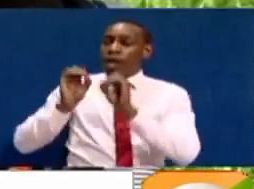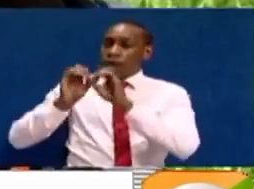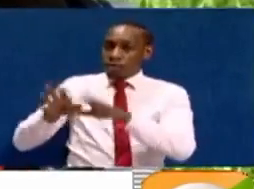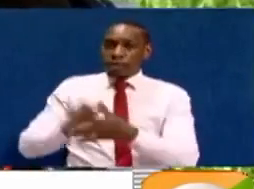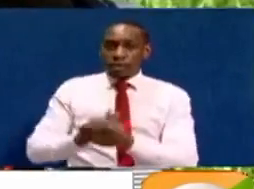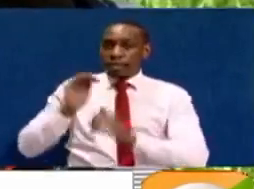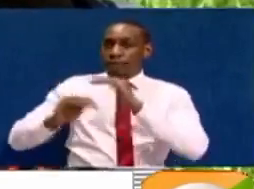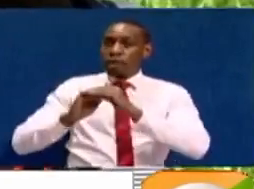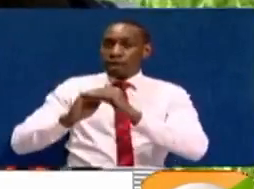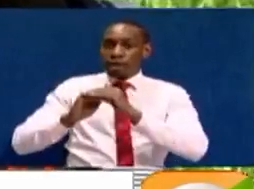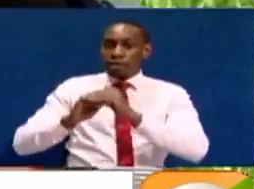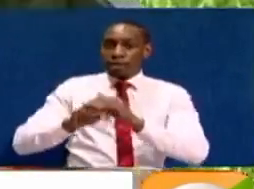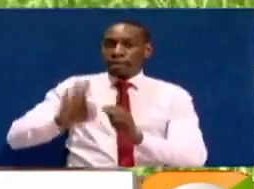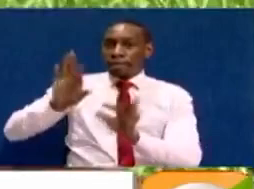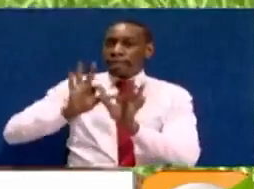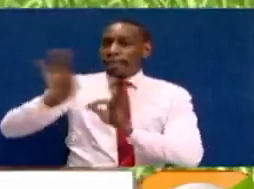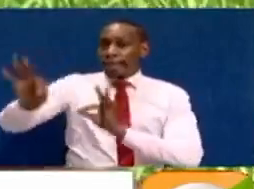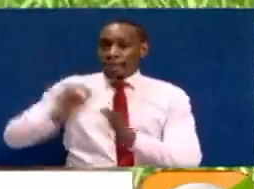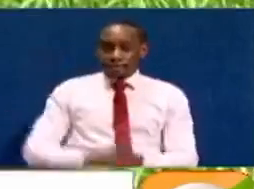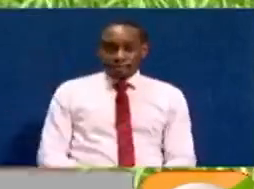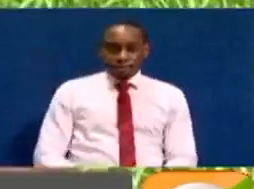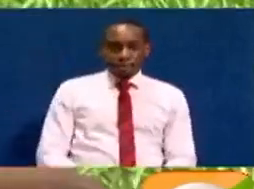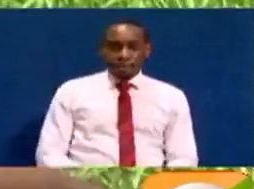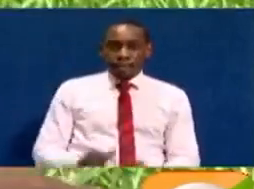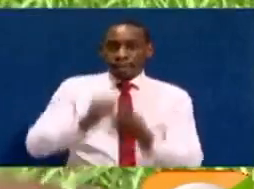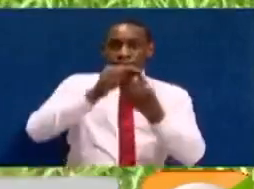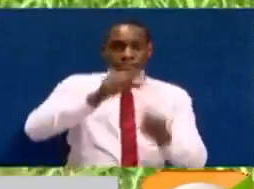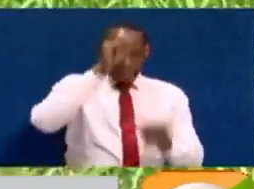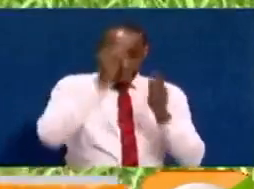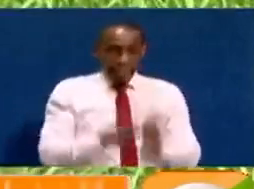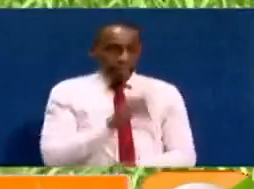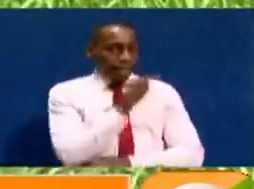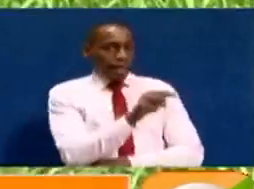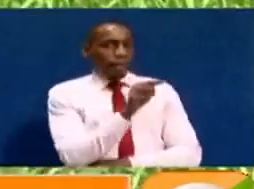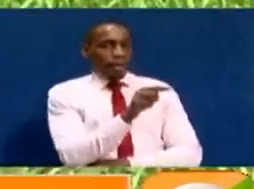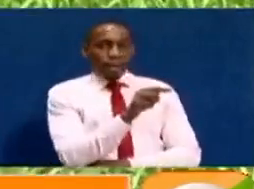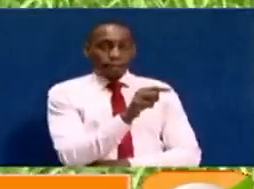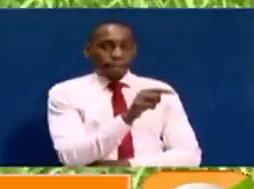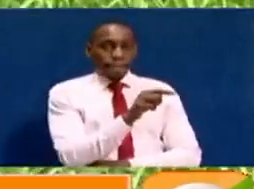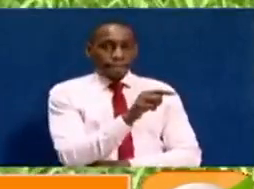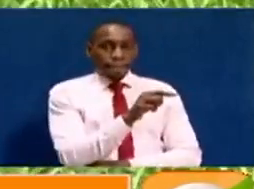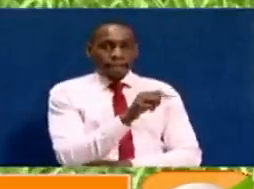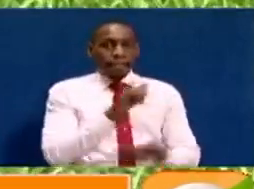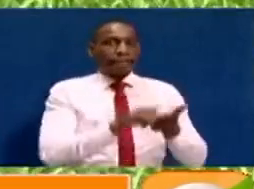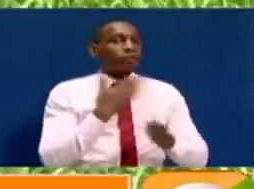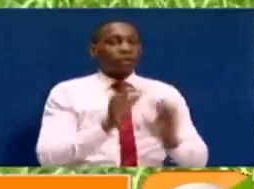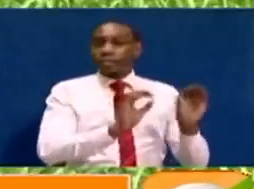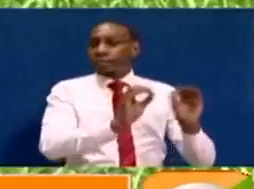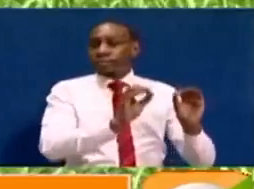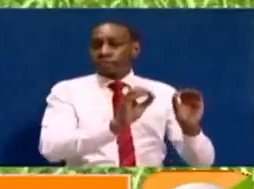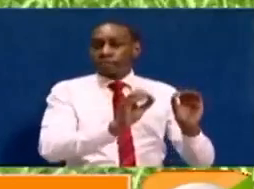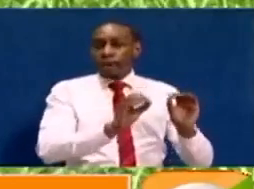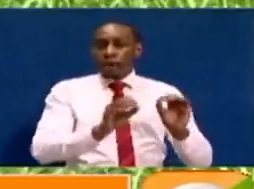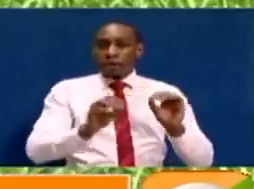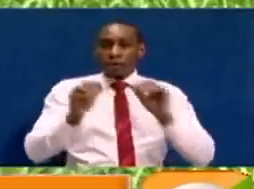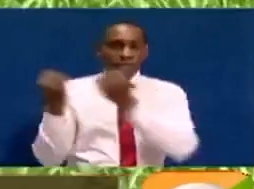has really lost the entire 3 acres. Especially our governors, ambao wana hawataki hii